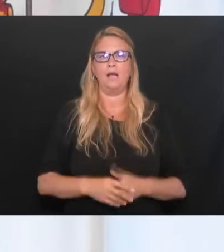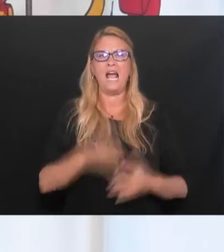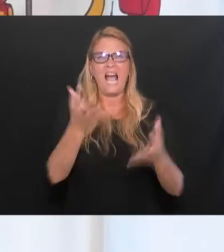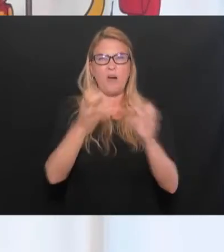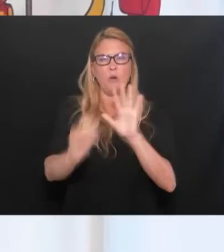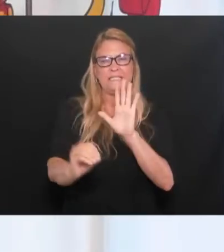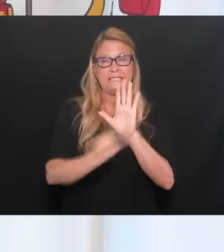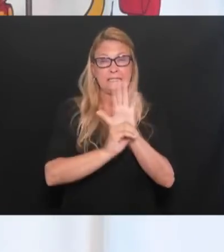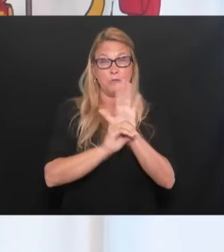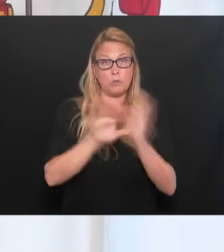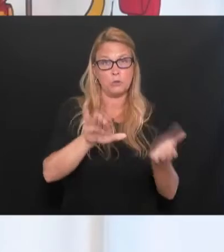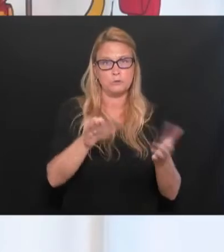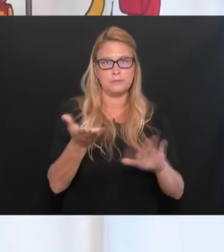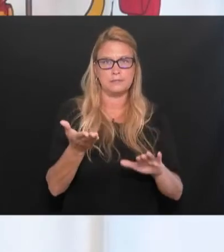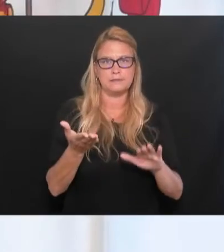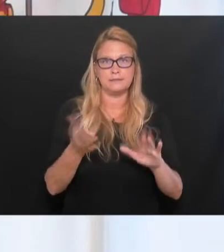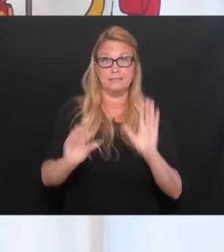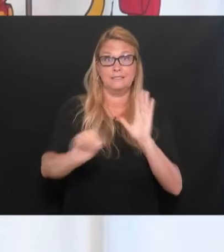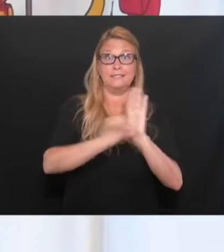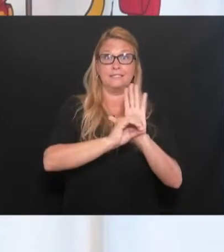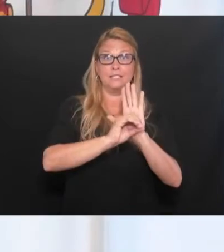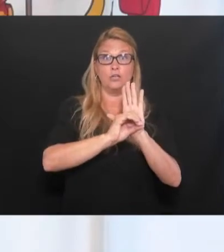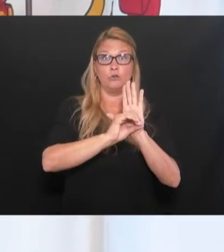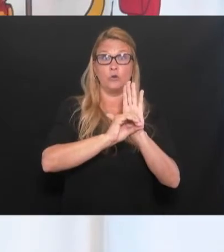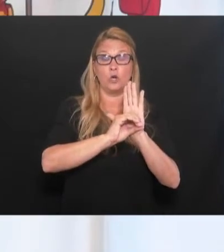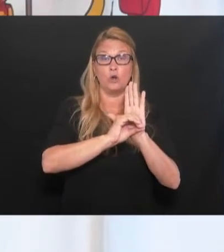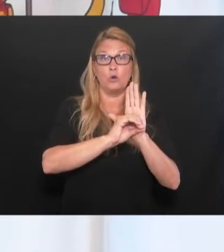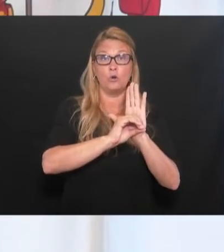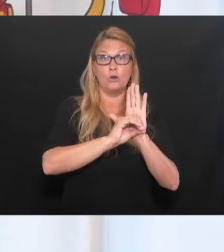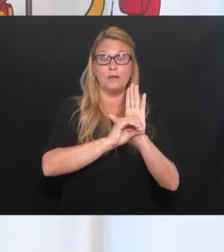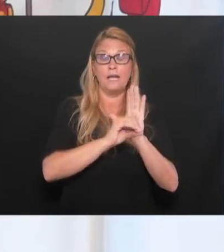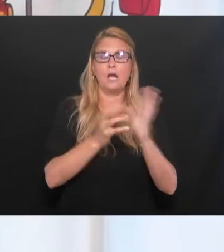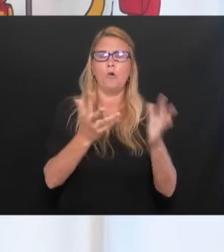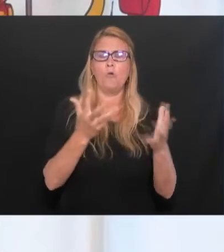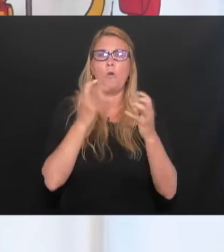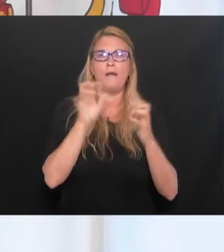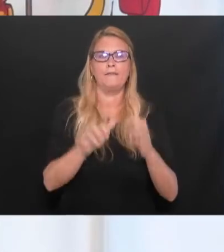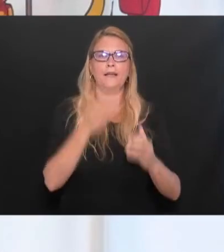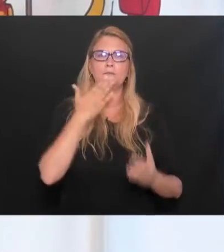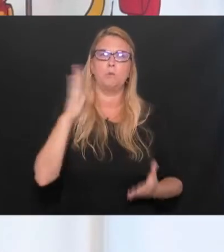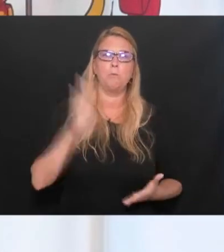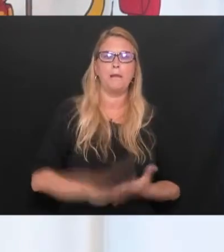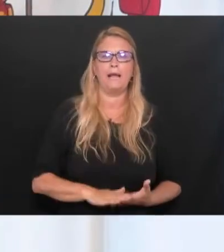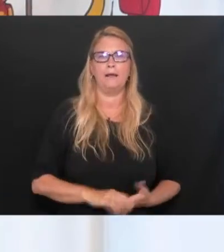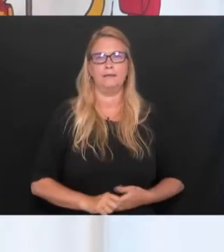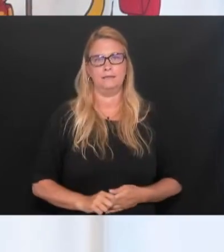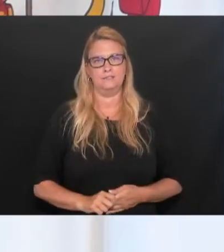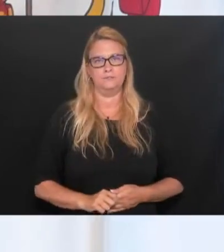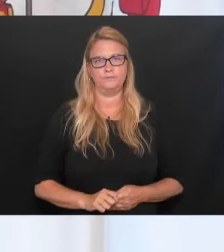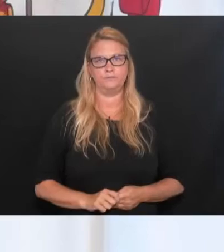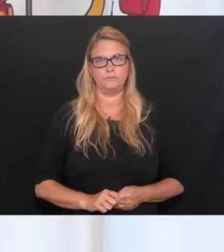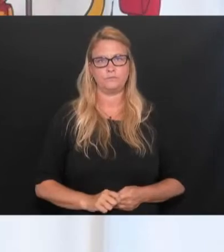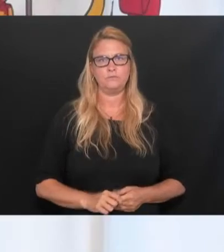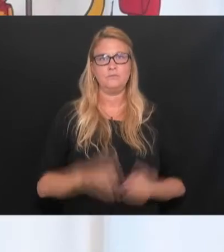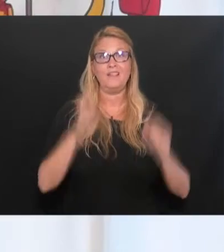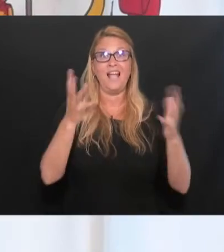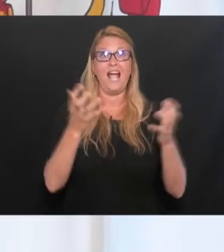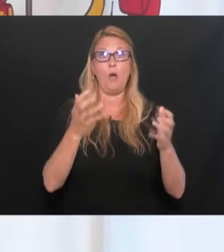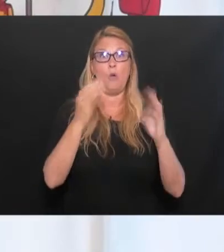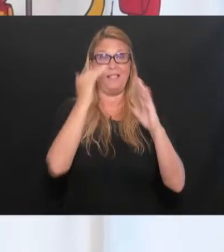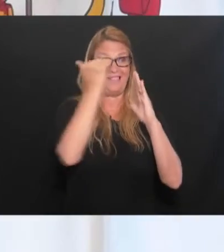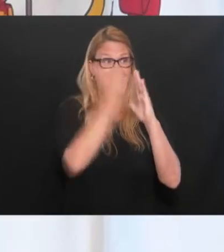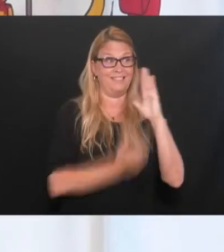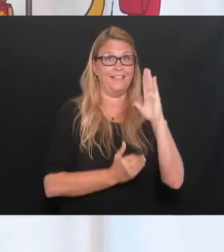zero. I want it to be zero more than you'll ever in your life know. I want this to